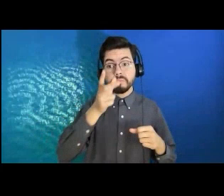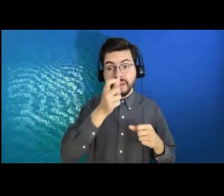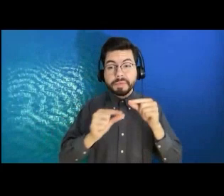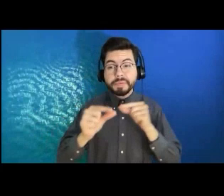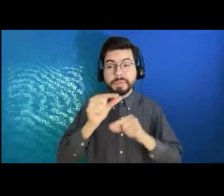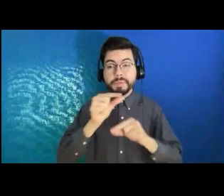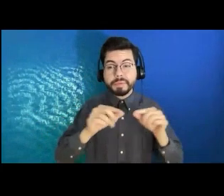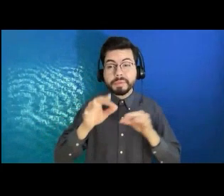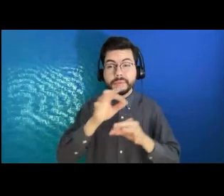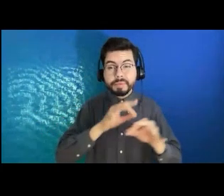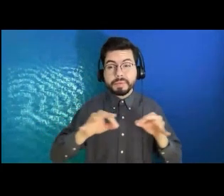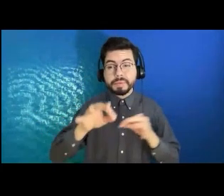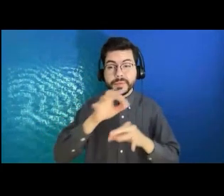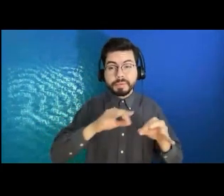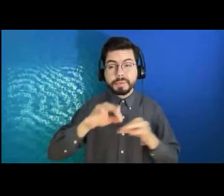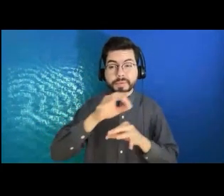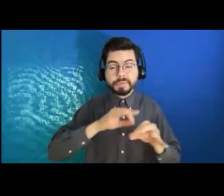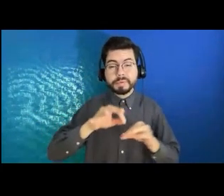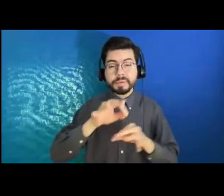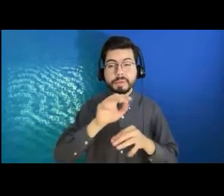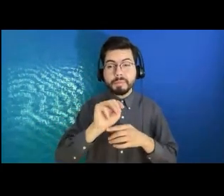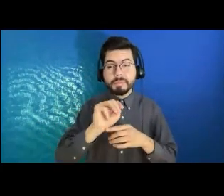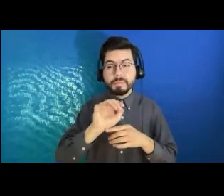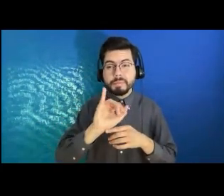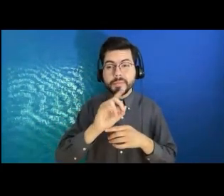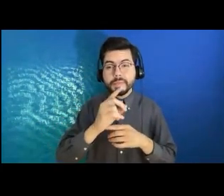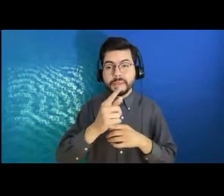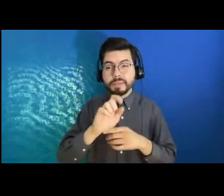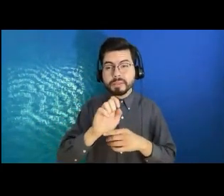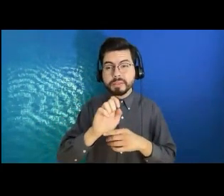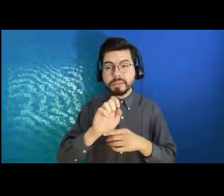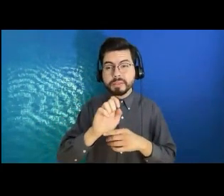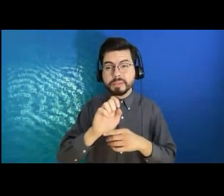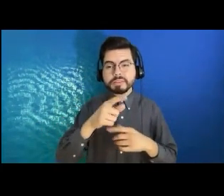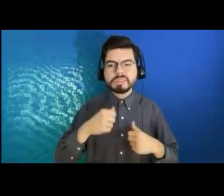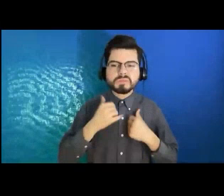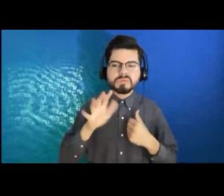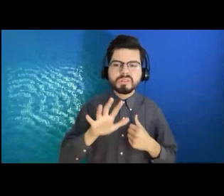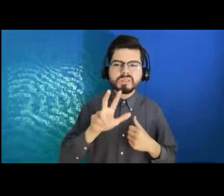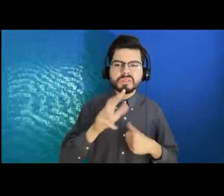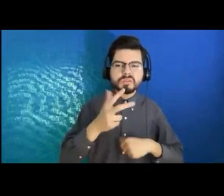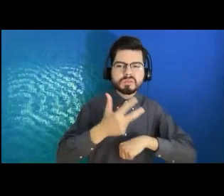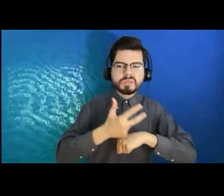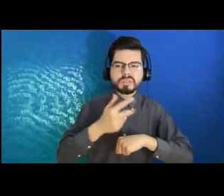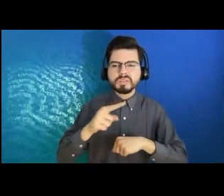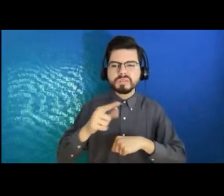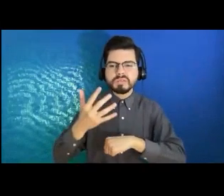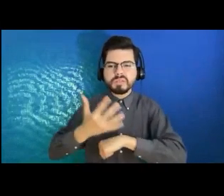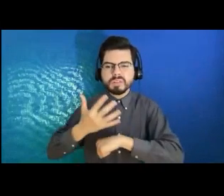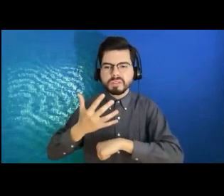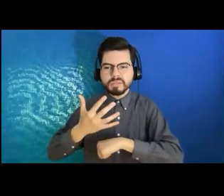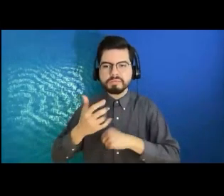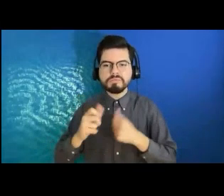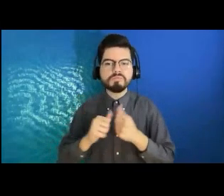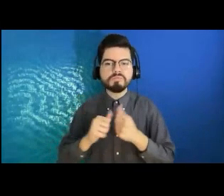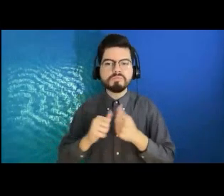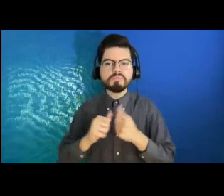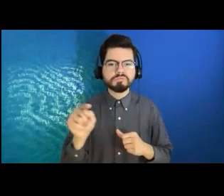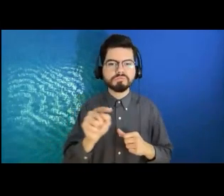These are all midges flying around. And then midges only live about 3 to 5 days, most species anyway.